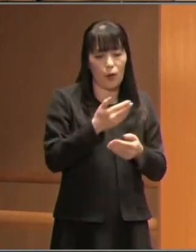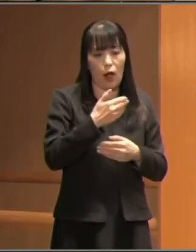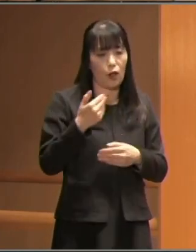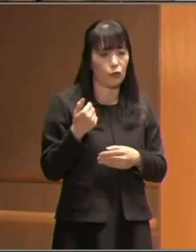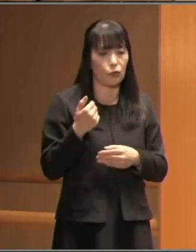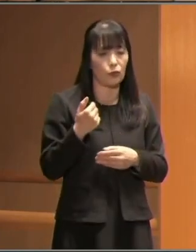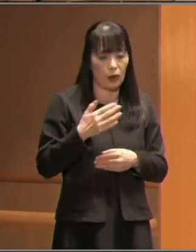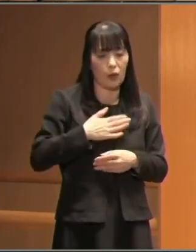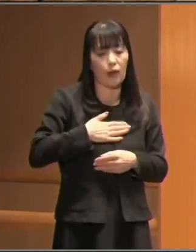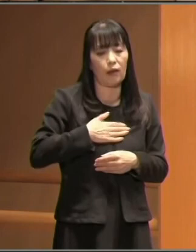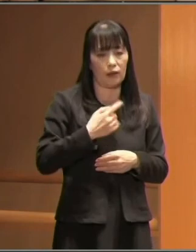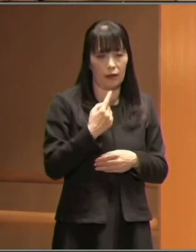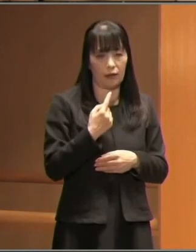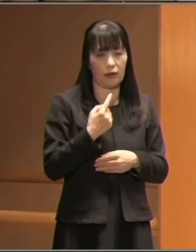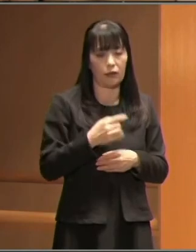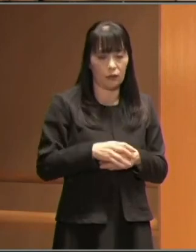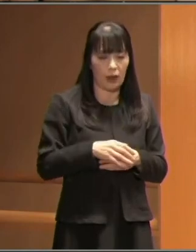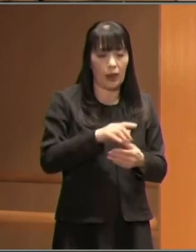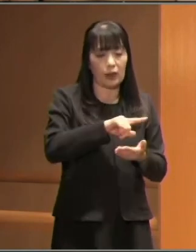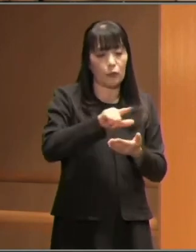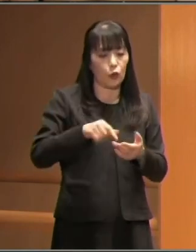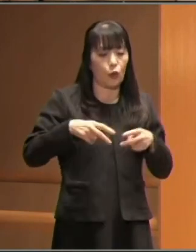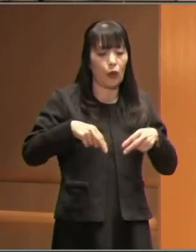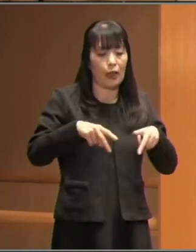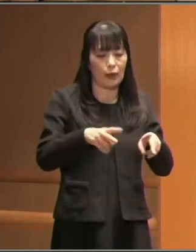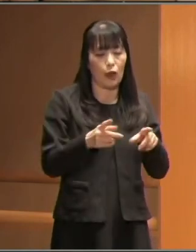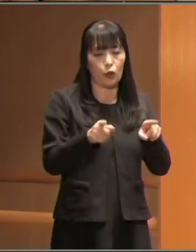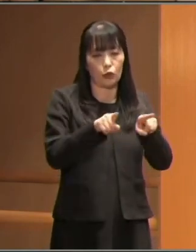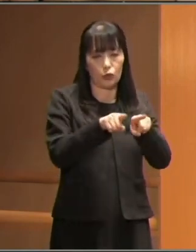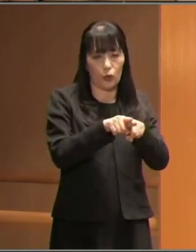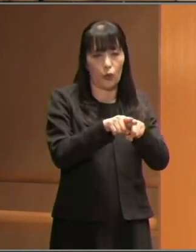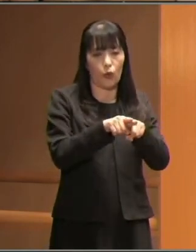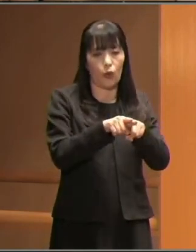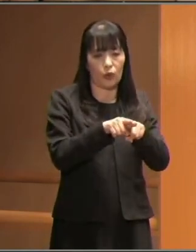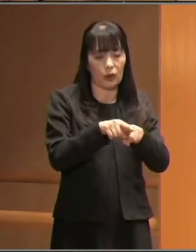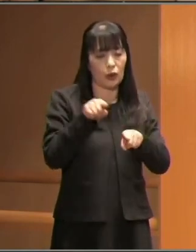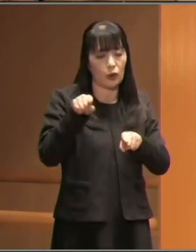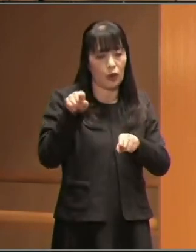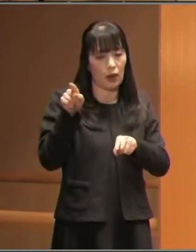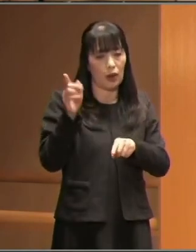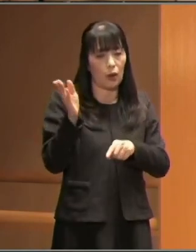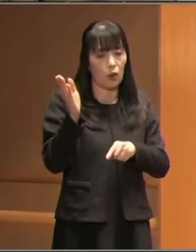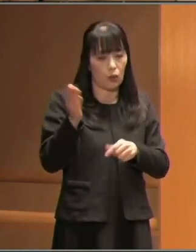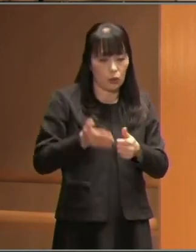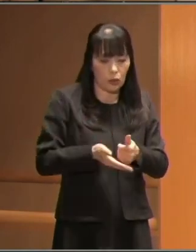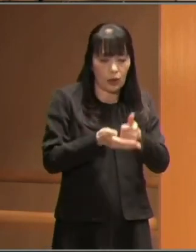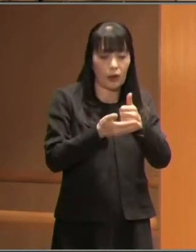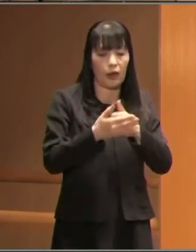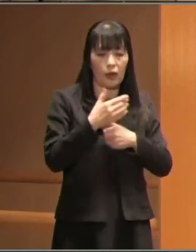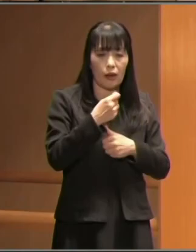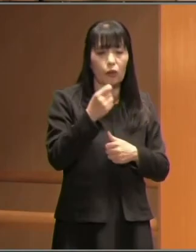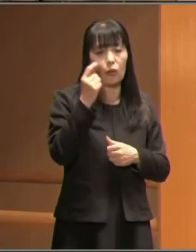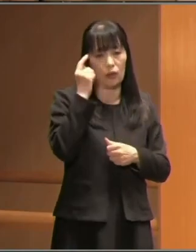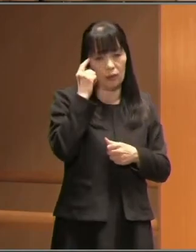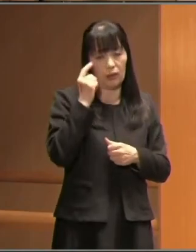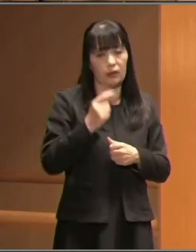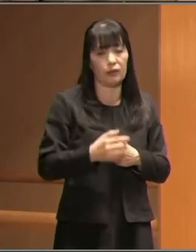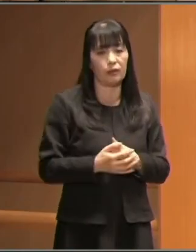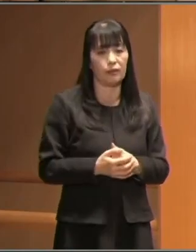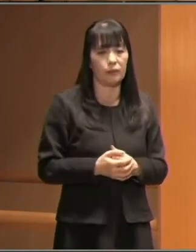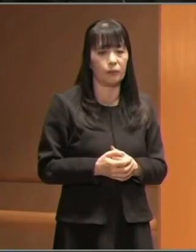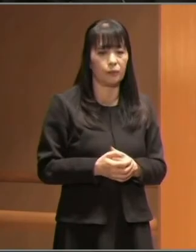we were able to find out that there are locally produced paper bush, and that is why we would like to make